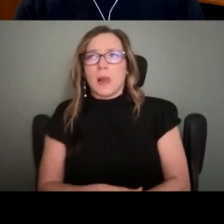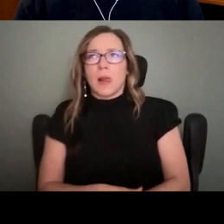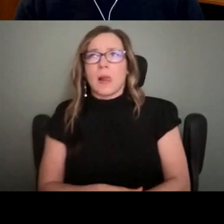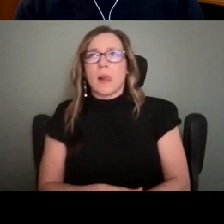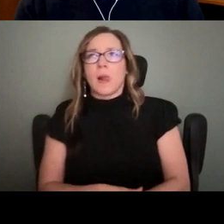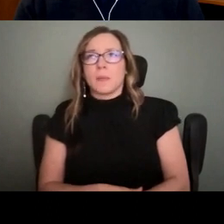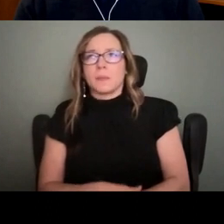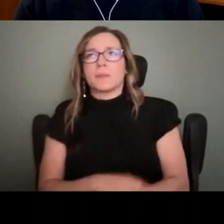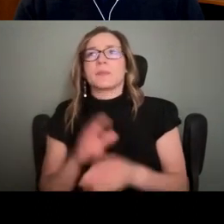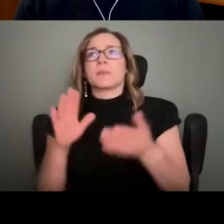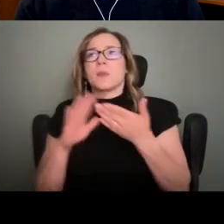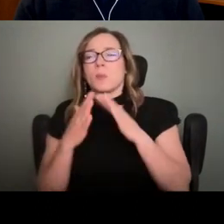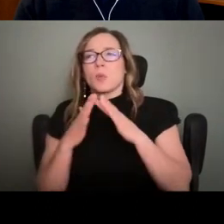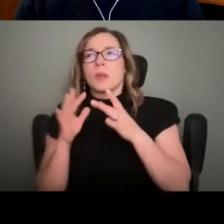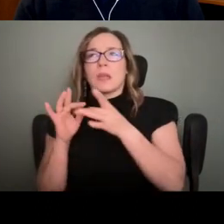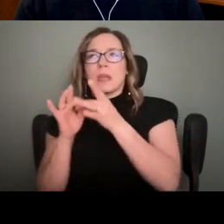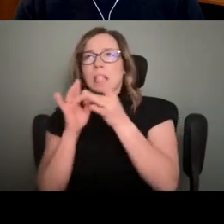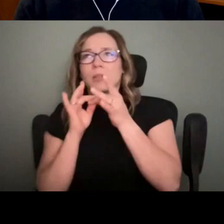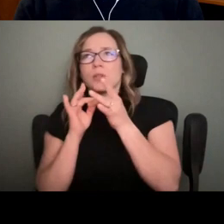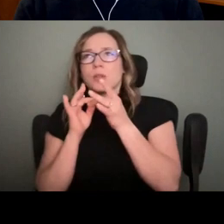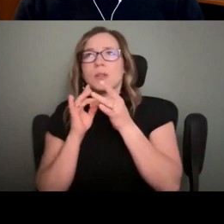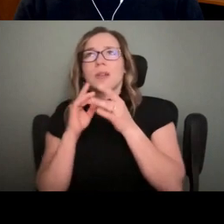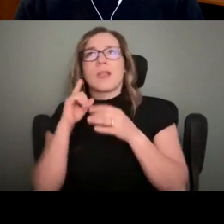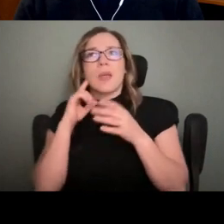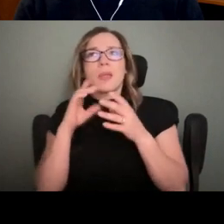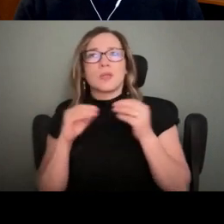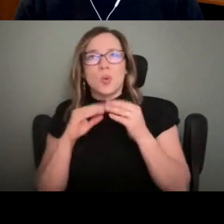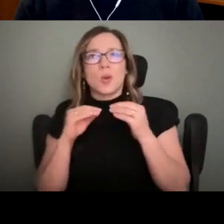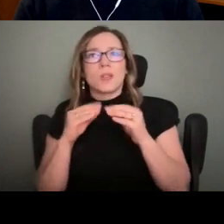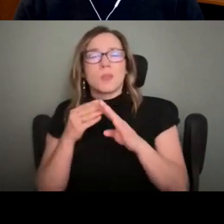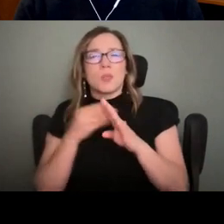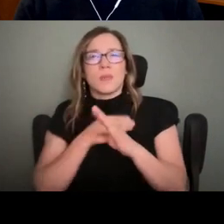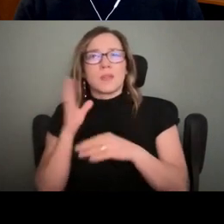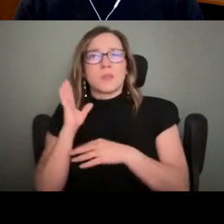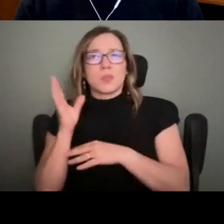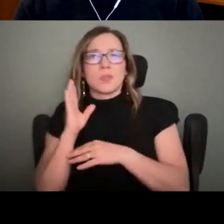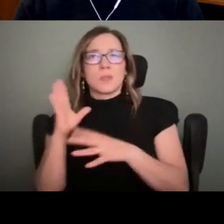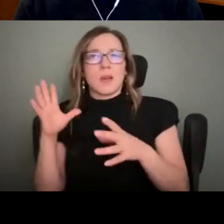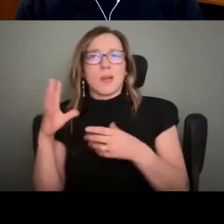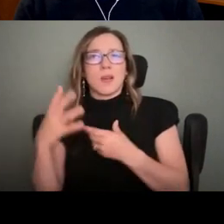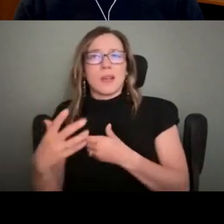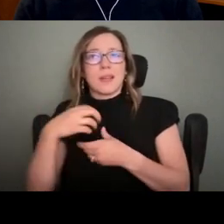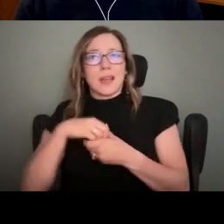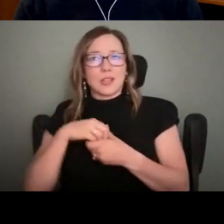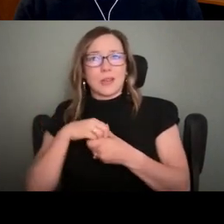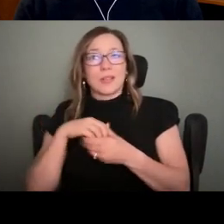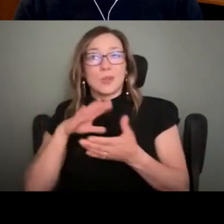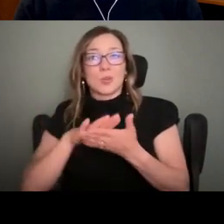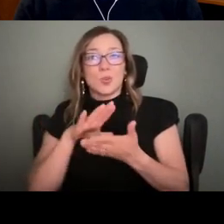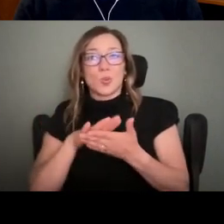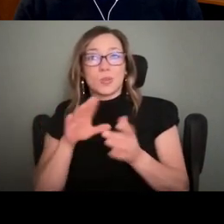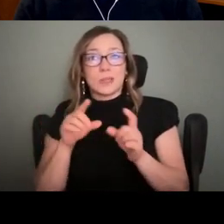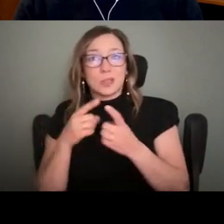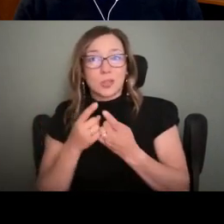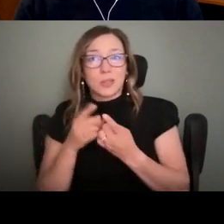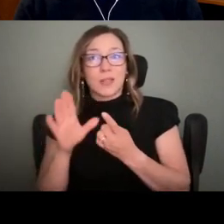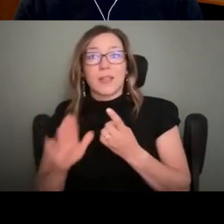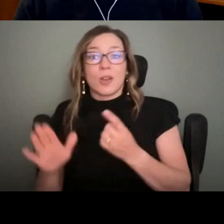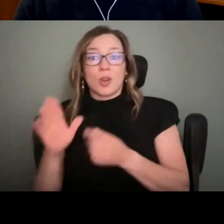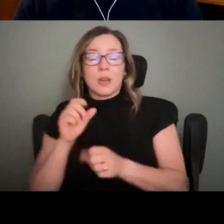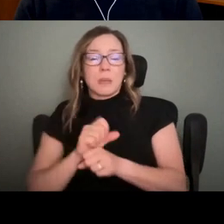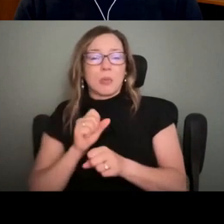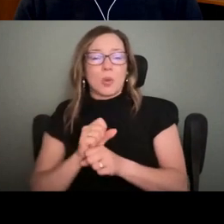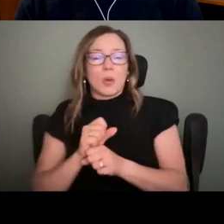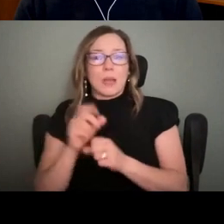Community connections. I thought the story about in the last presentation about engaging the school district and their employee newsletter was really